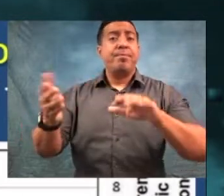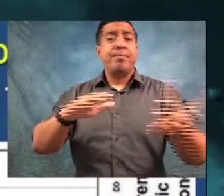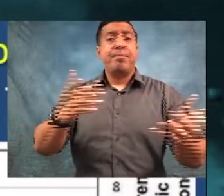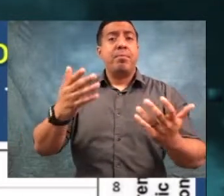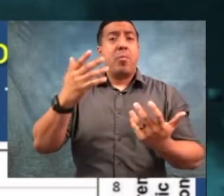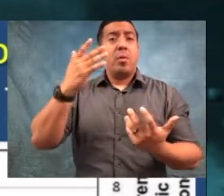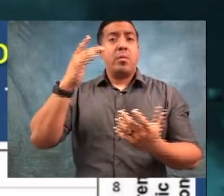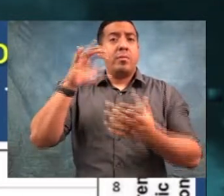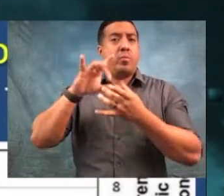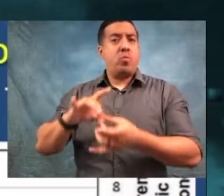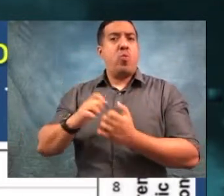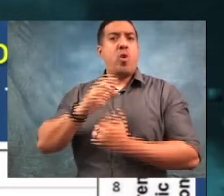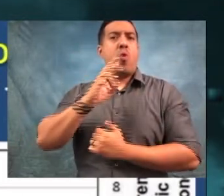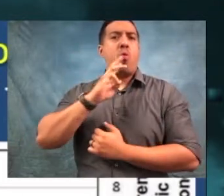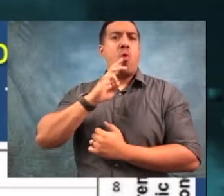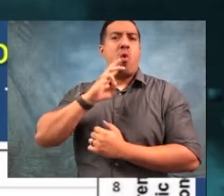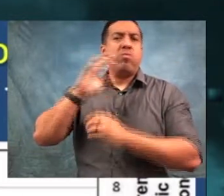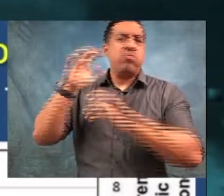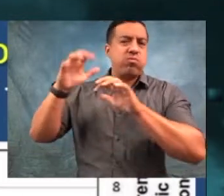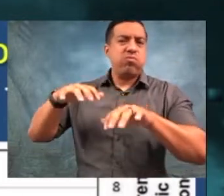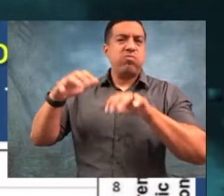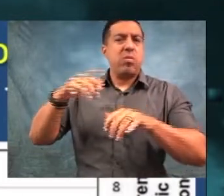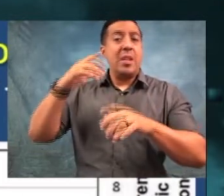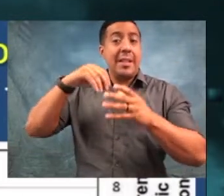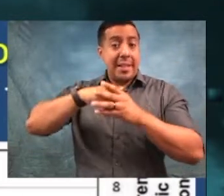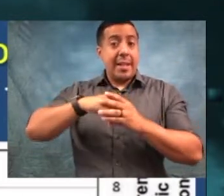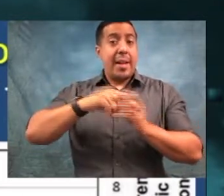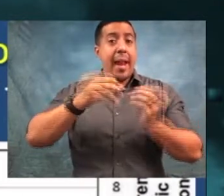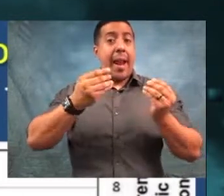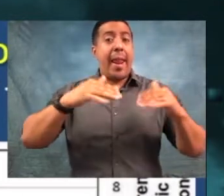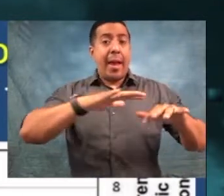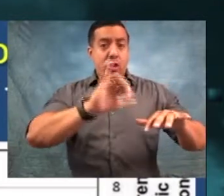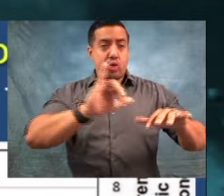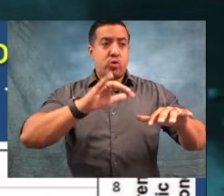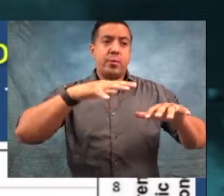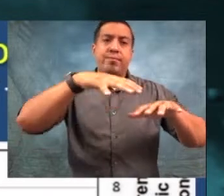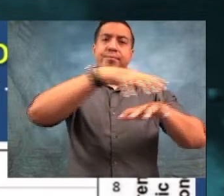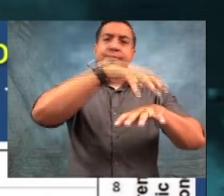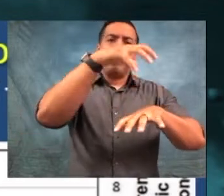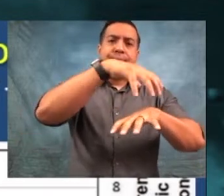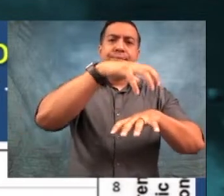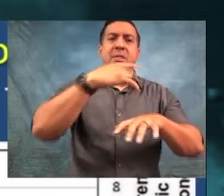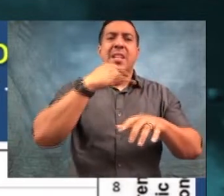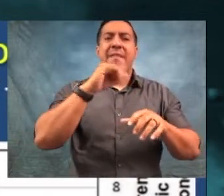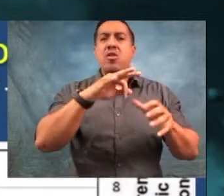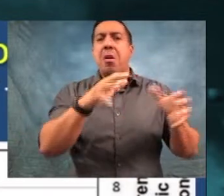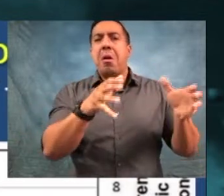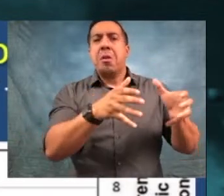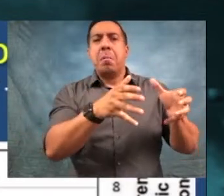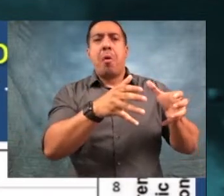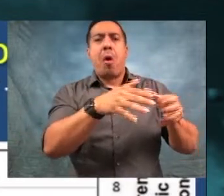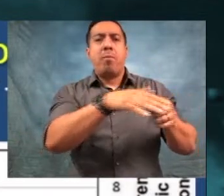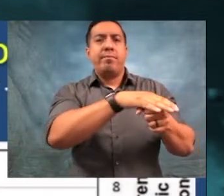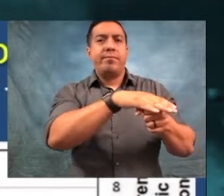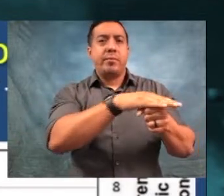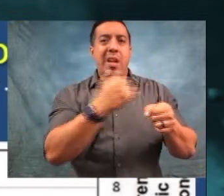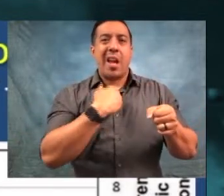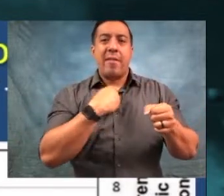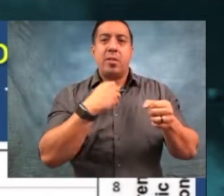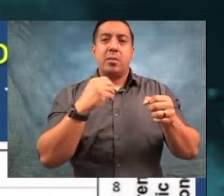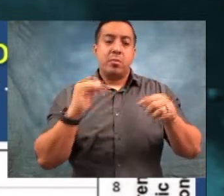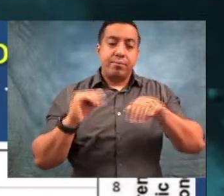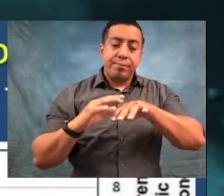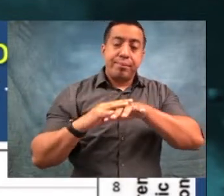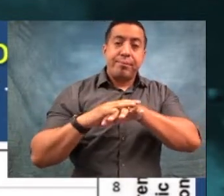fatalities have rainfall-related storms. And this can occur well inland. In a relatively small fraction